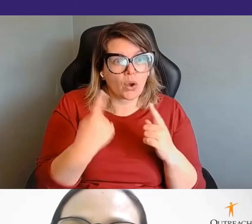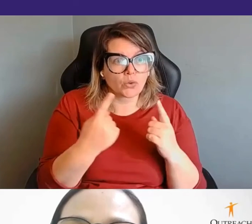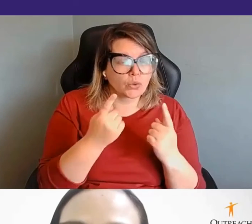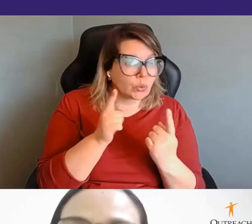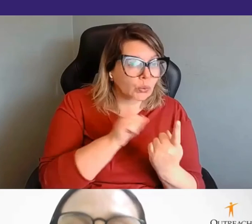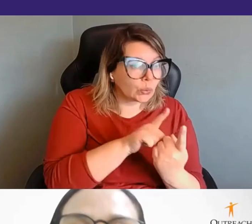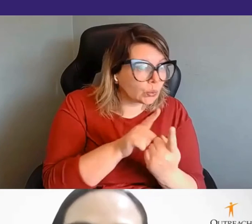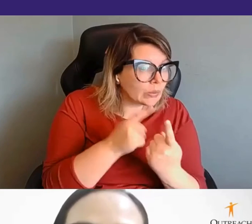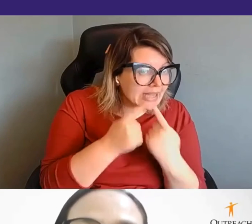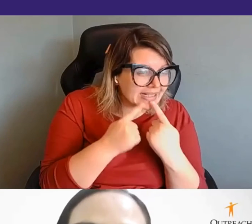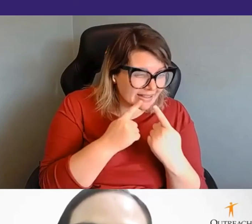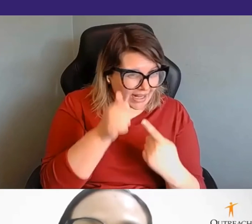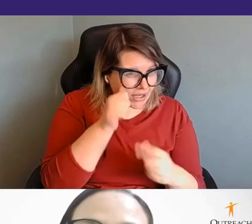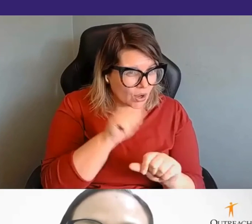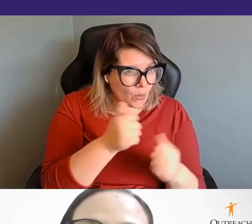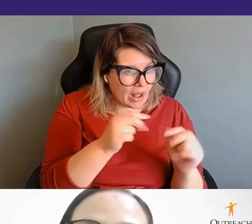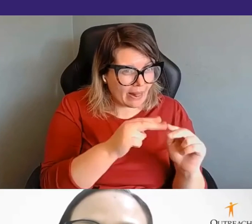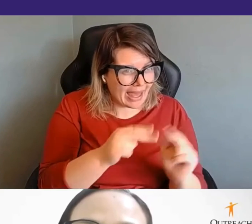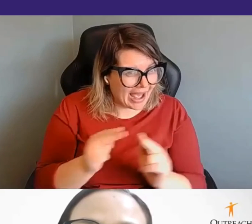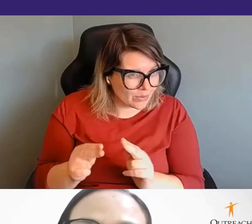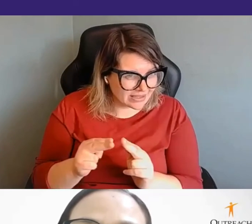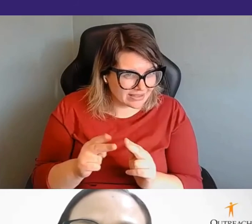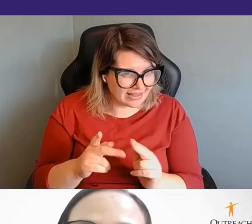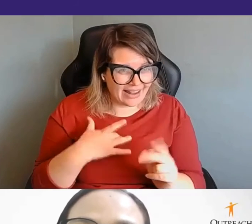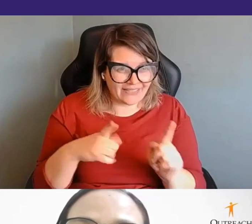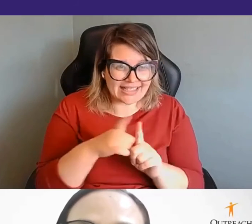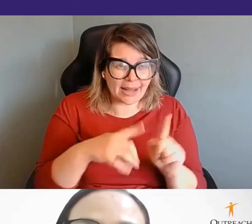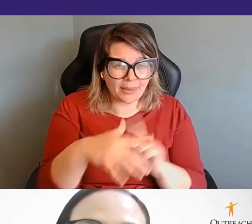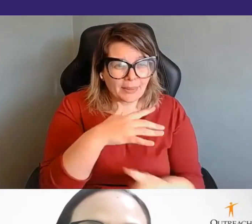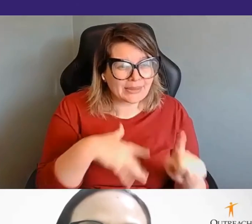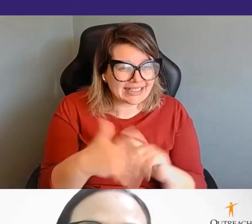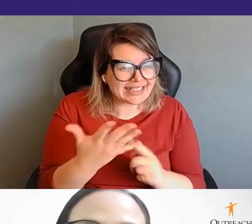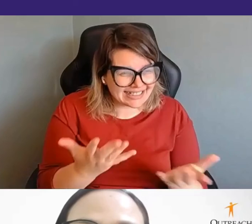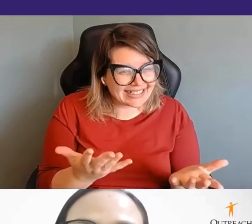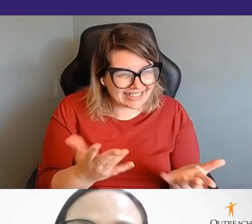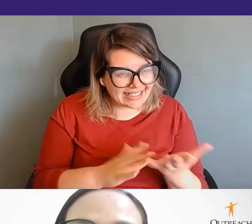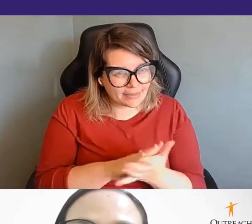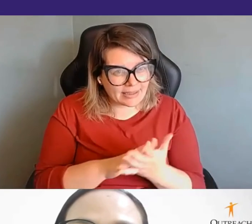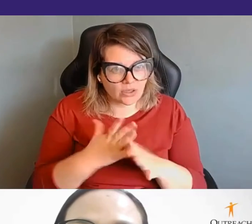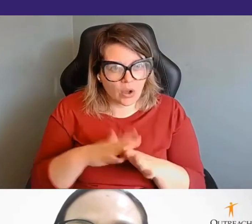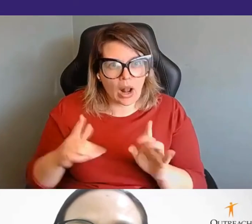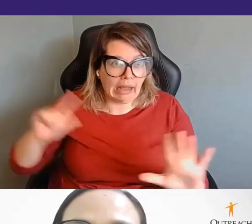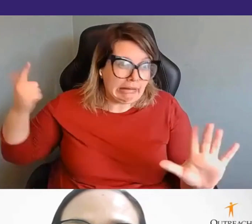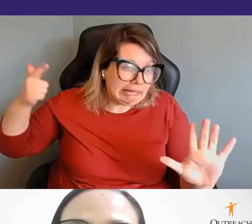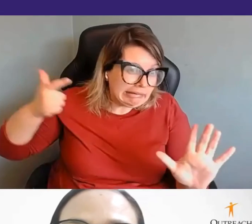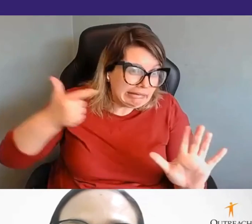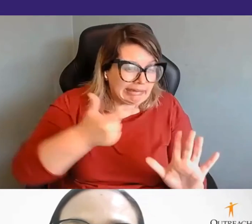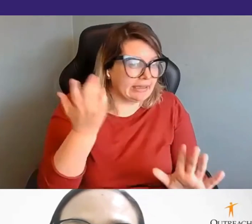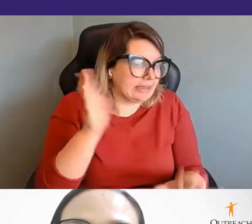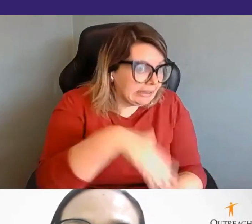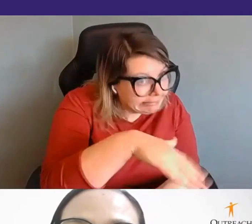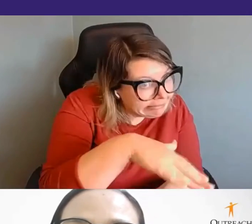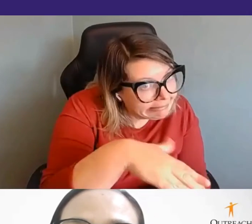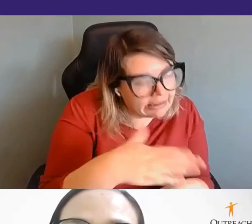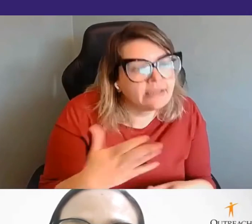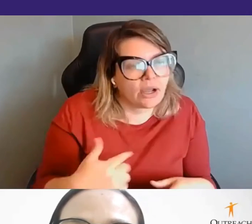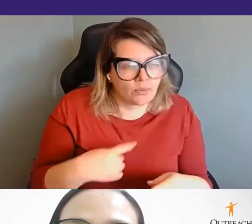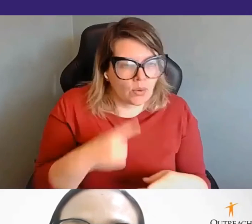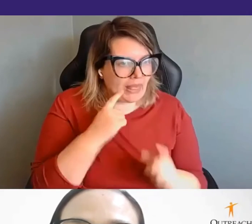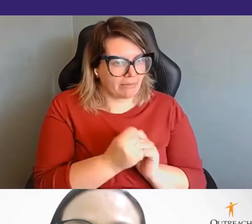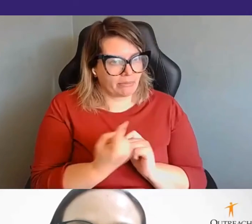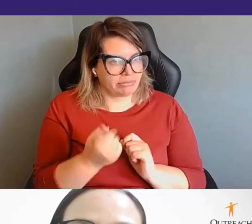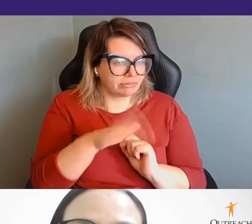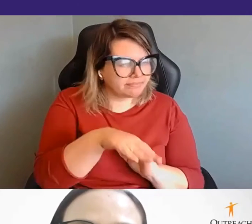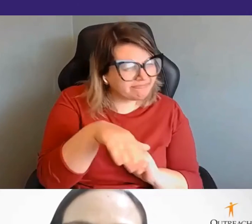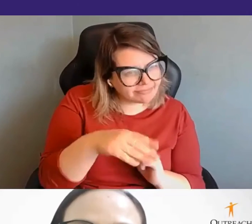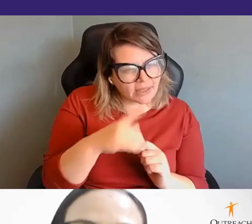not strangers. They are living within the communities, so they don't have to come from the cities back. It's not